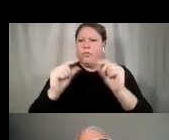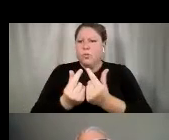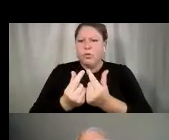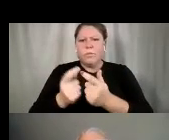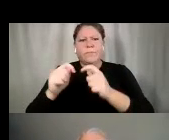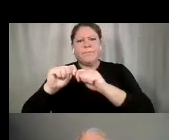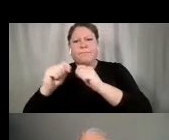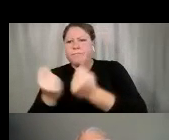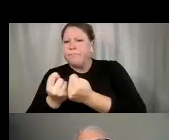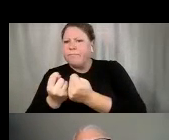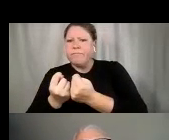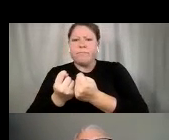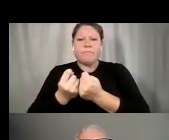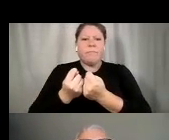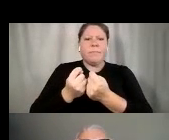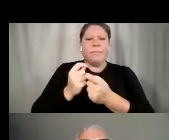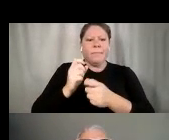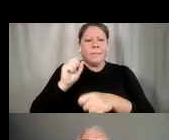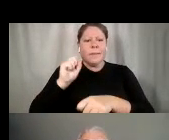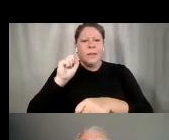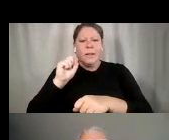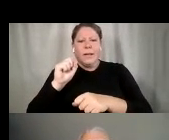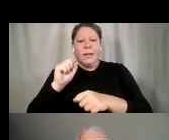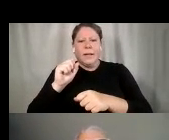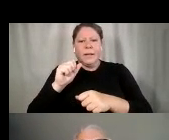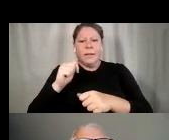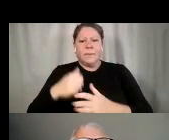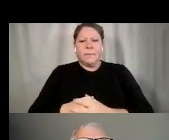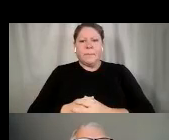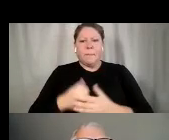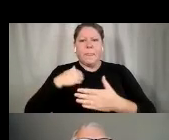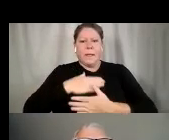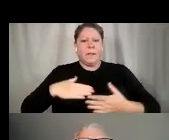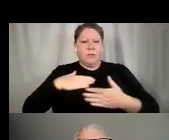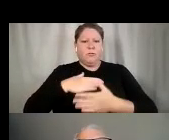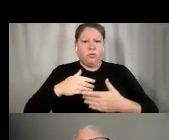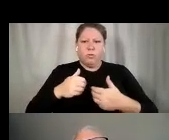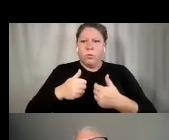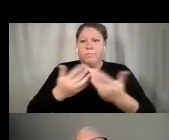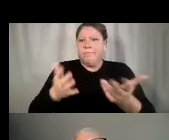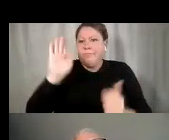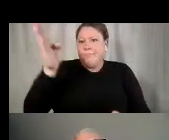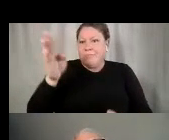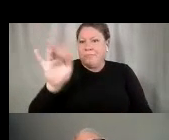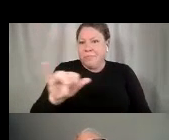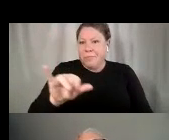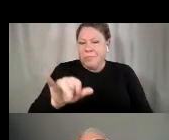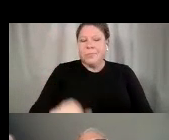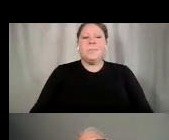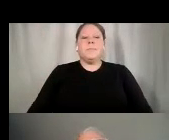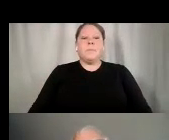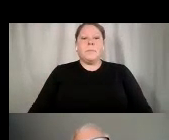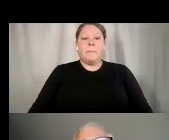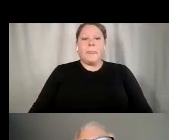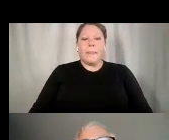with creating these types of opportunities for myself. What I'm here to do is I'm here to show you what